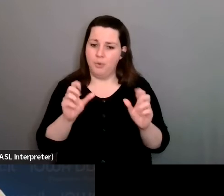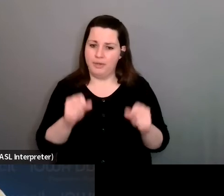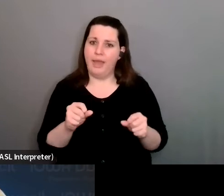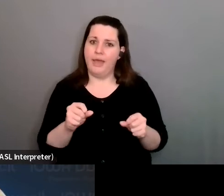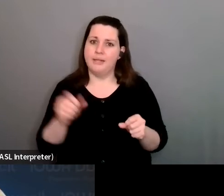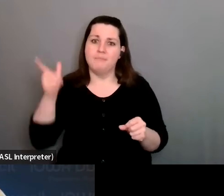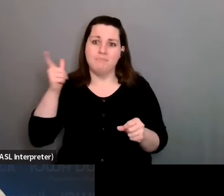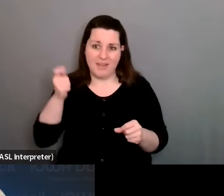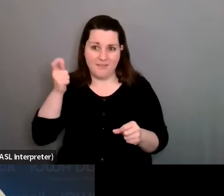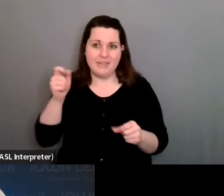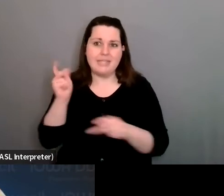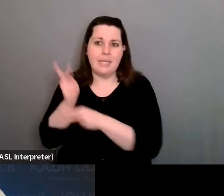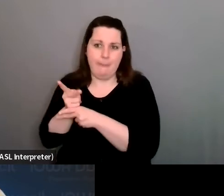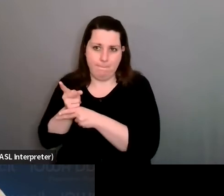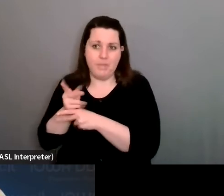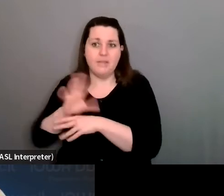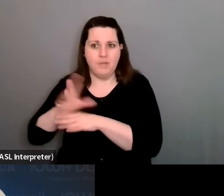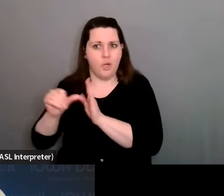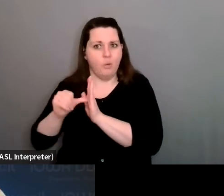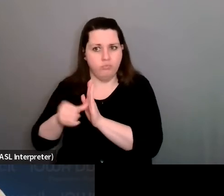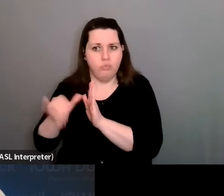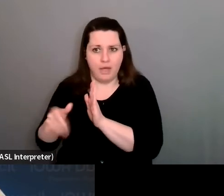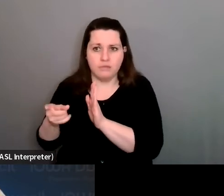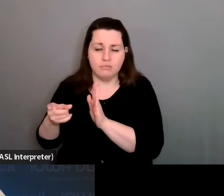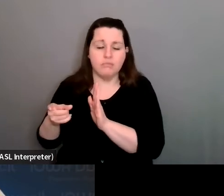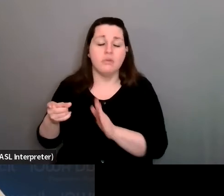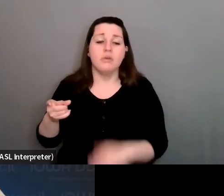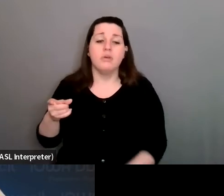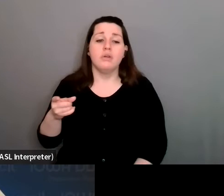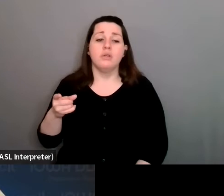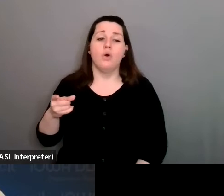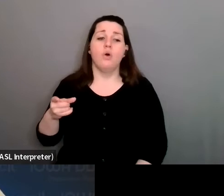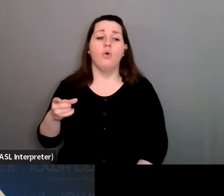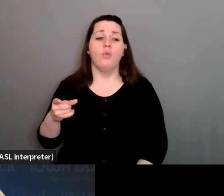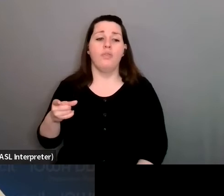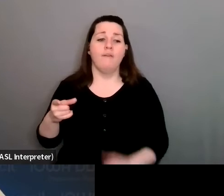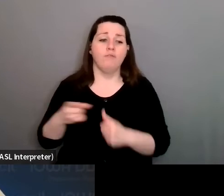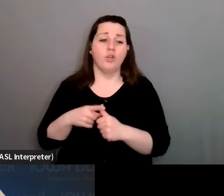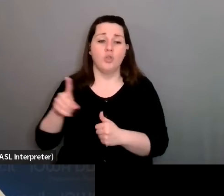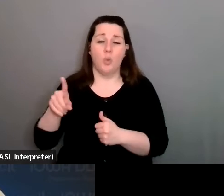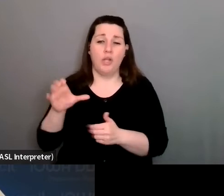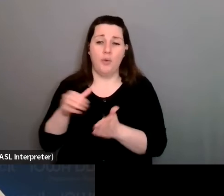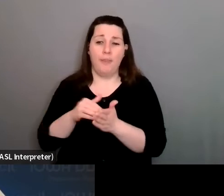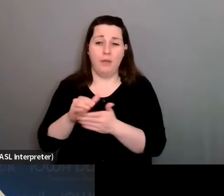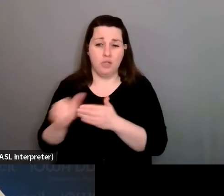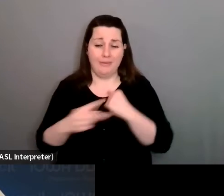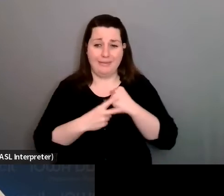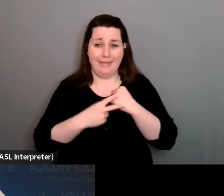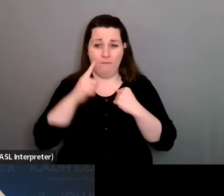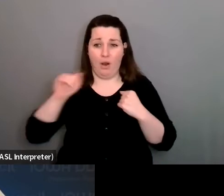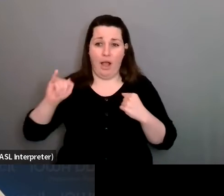really stressed in the video that we watched. So the first $100,000 saved in an IAble account